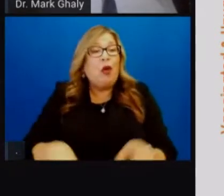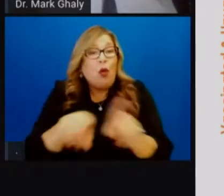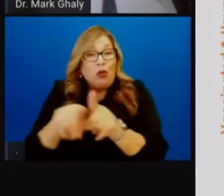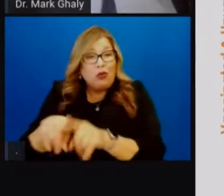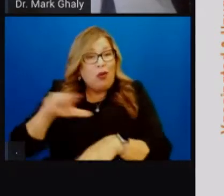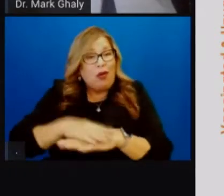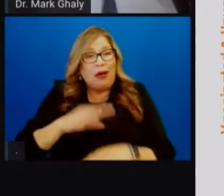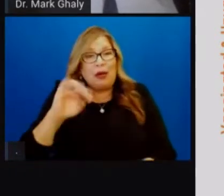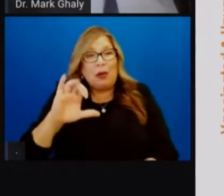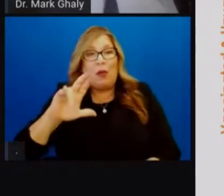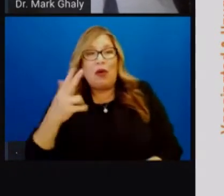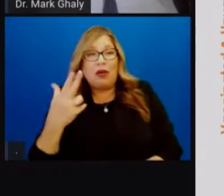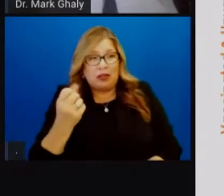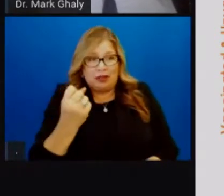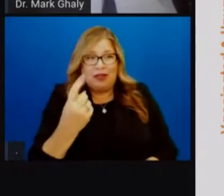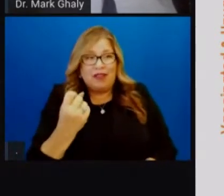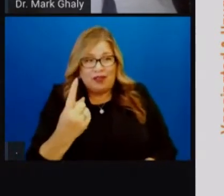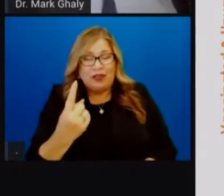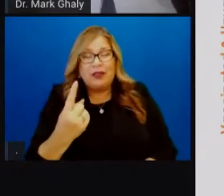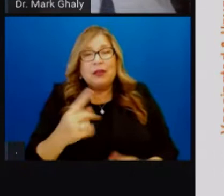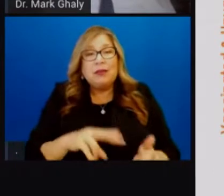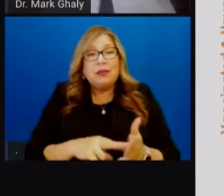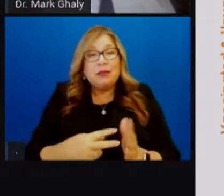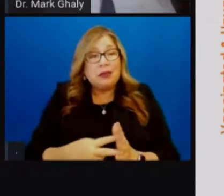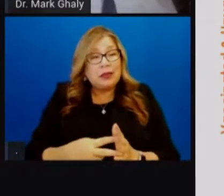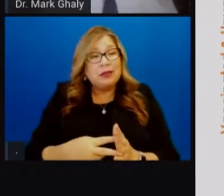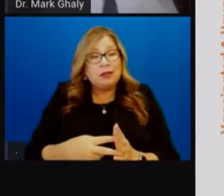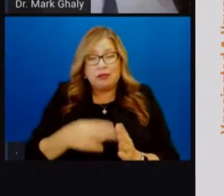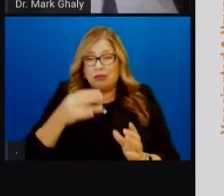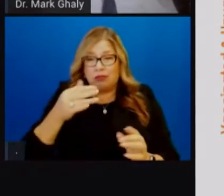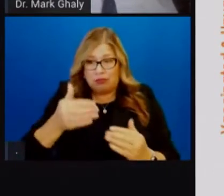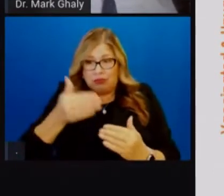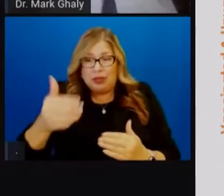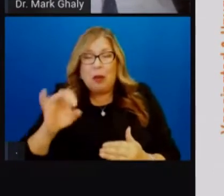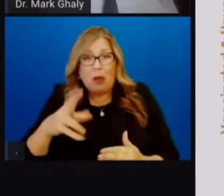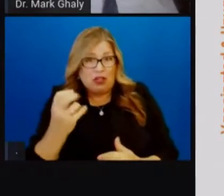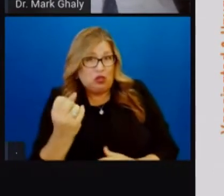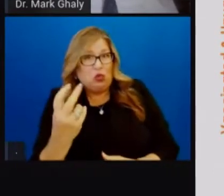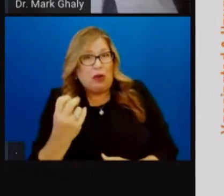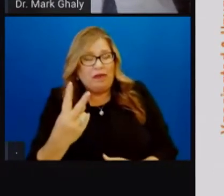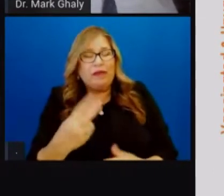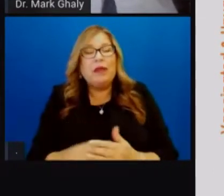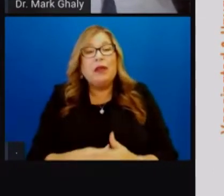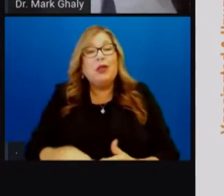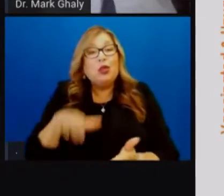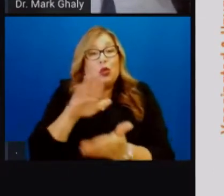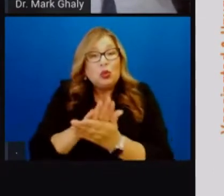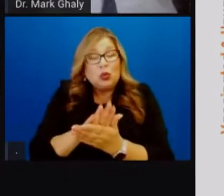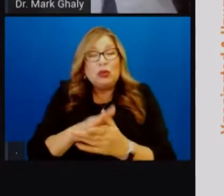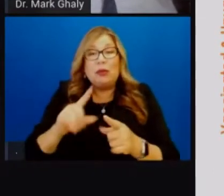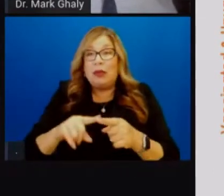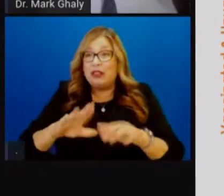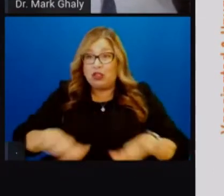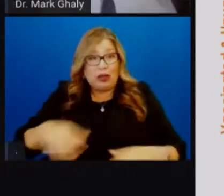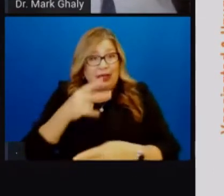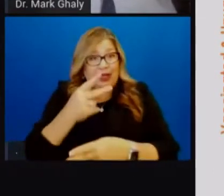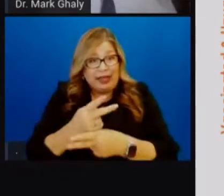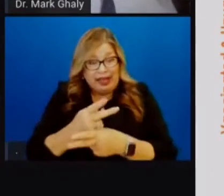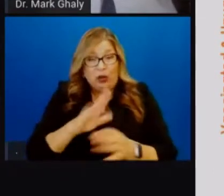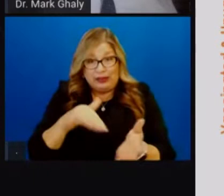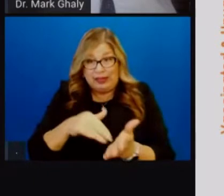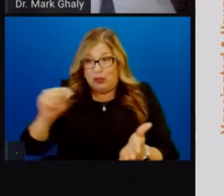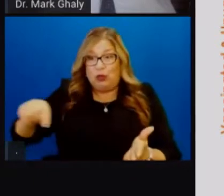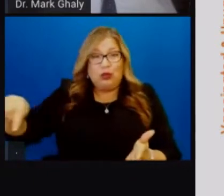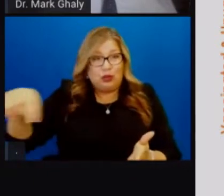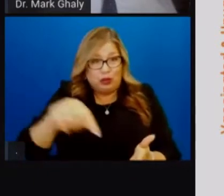11th, so moving into the March 12th, schools and childcare centers can also